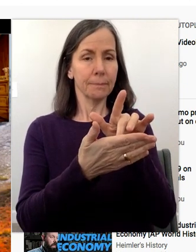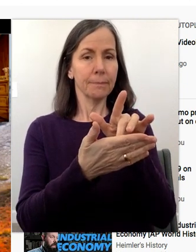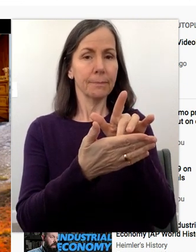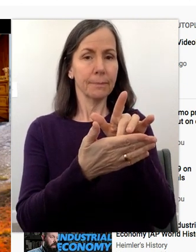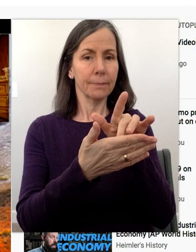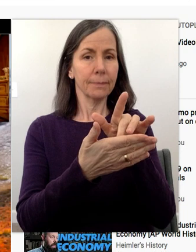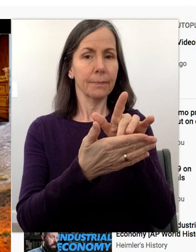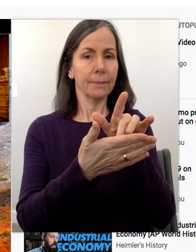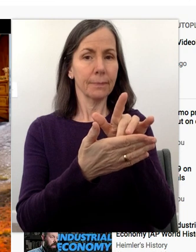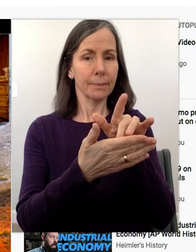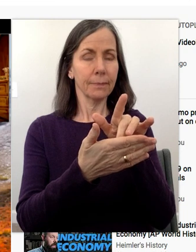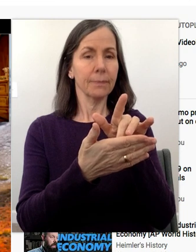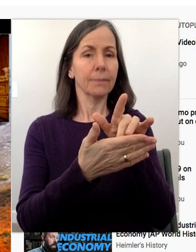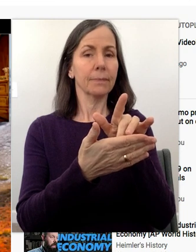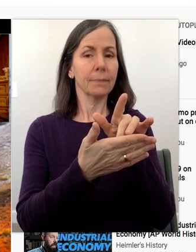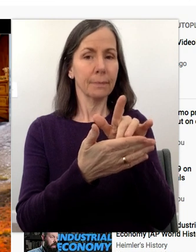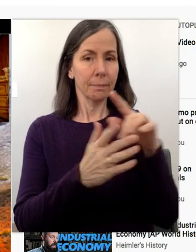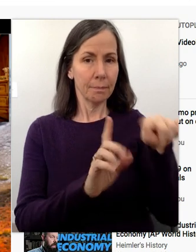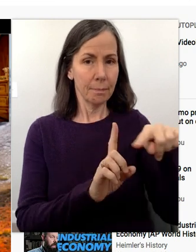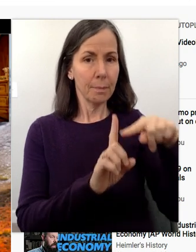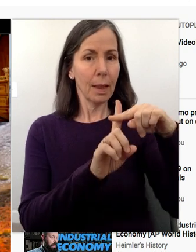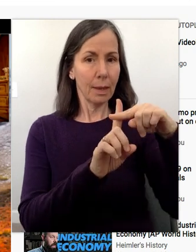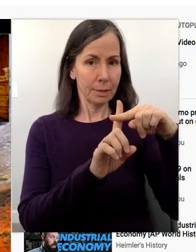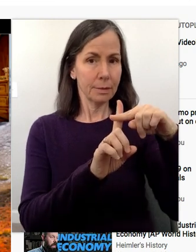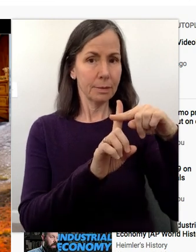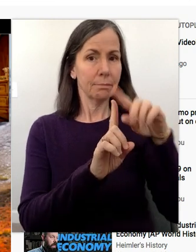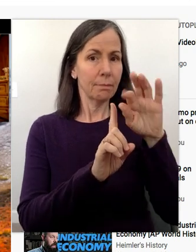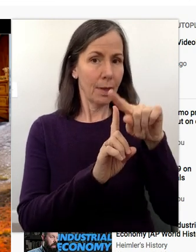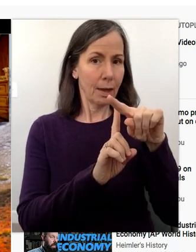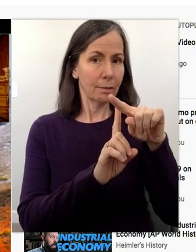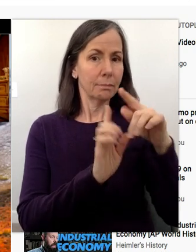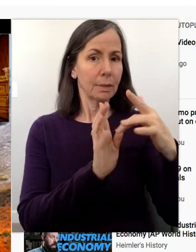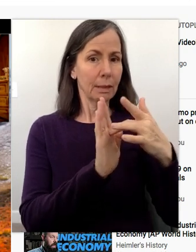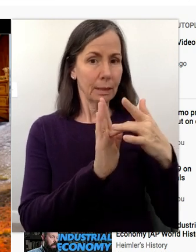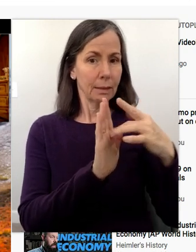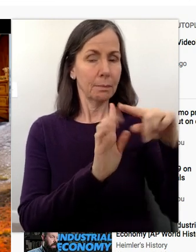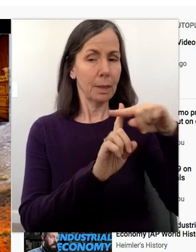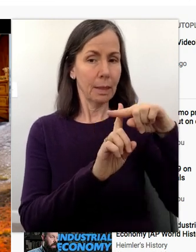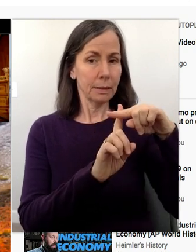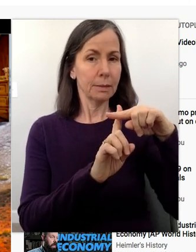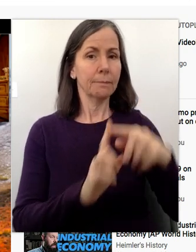I'm going to click this plus sign in the upper right corner.